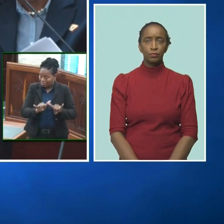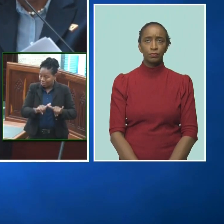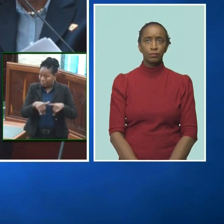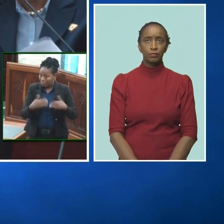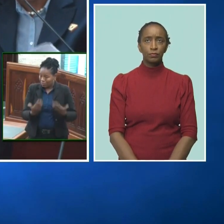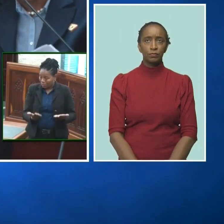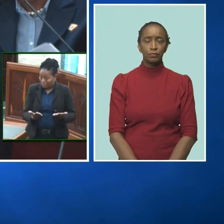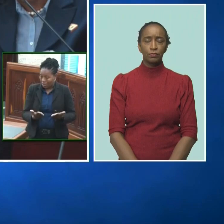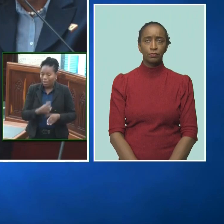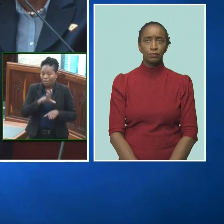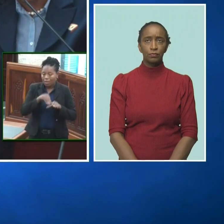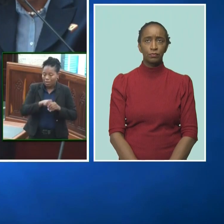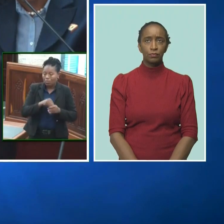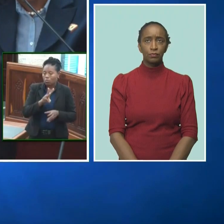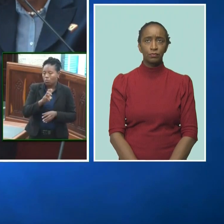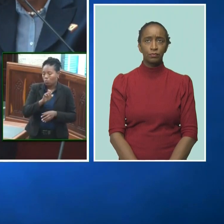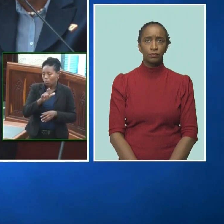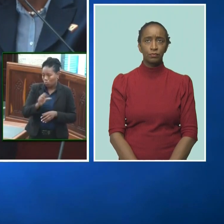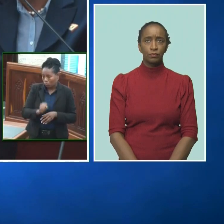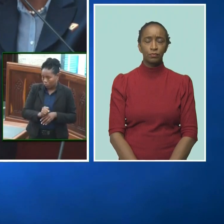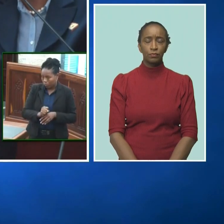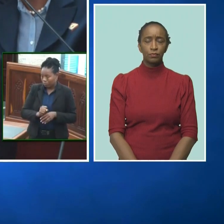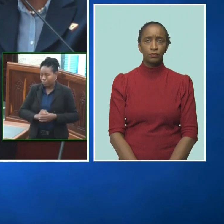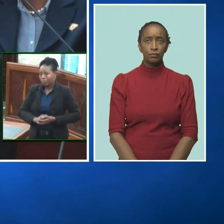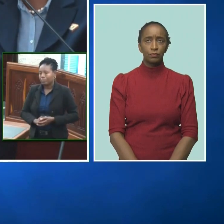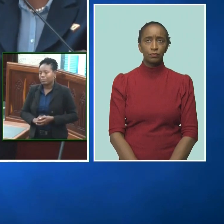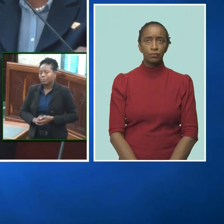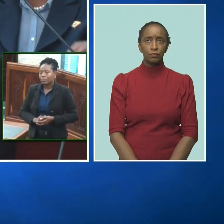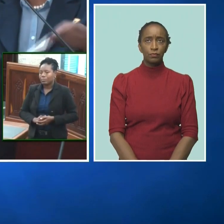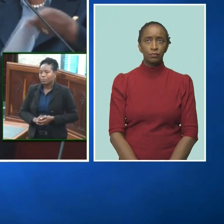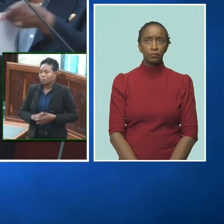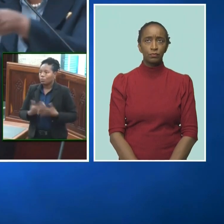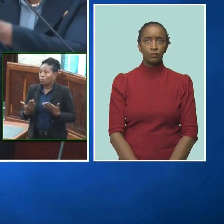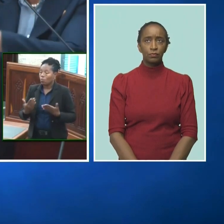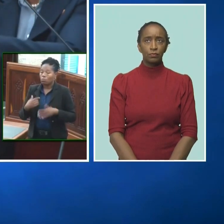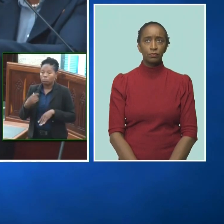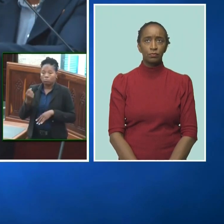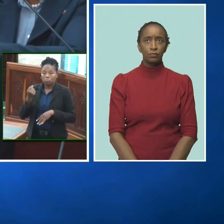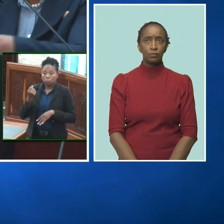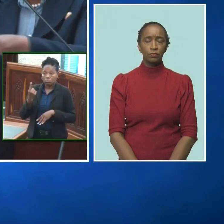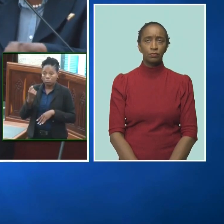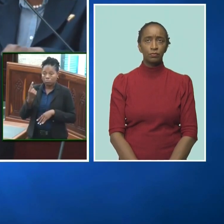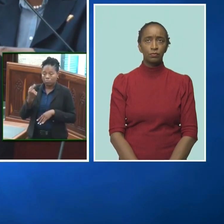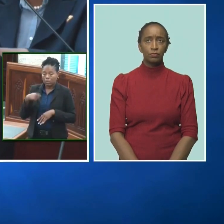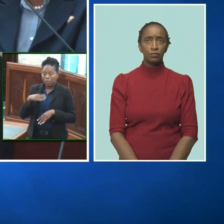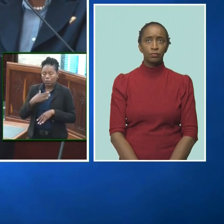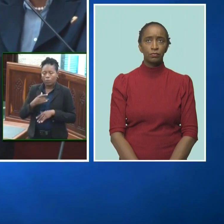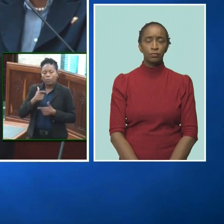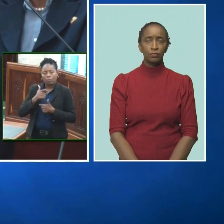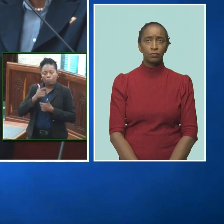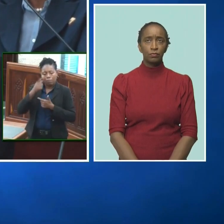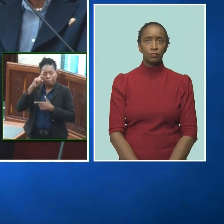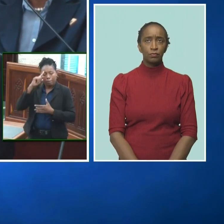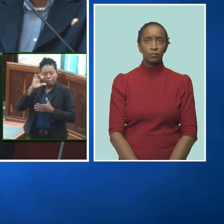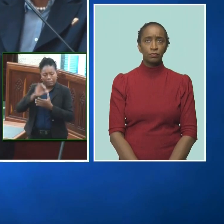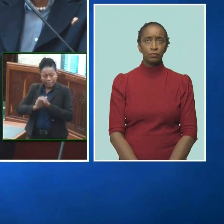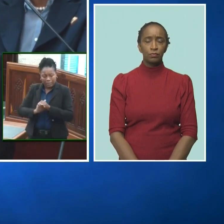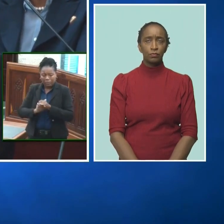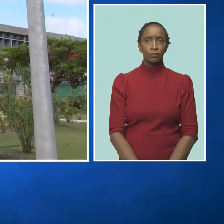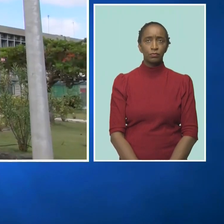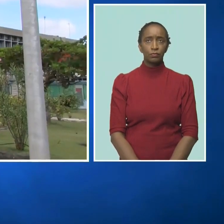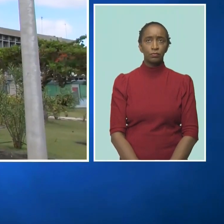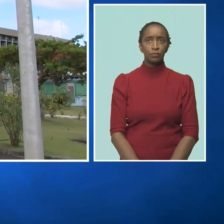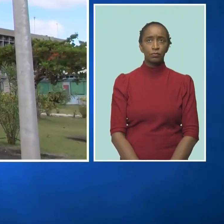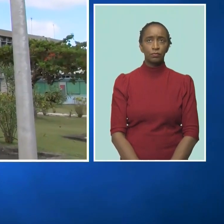within those wells. So as far as we understand, we believe there is significant potential for